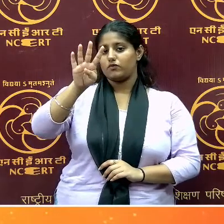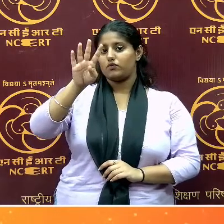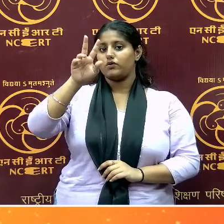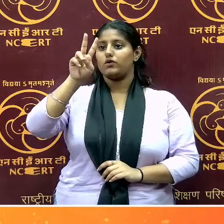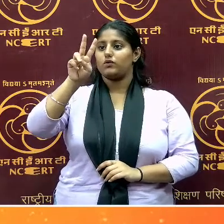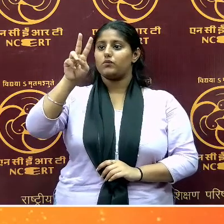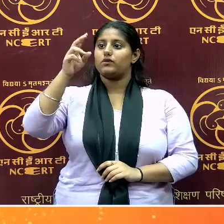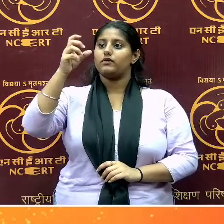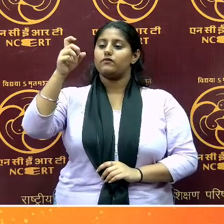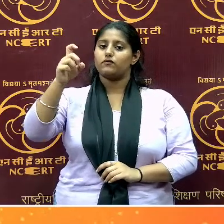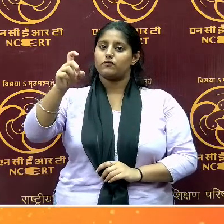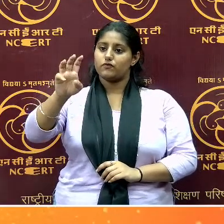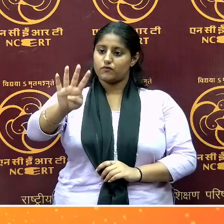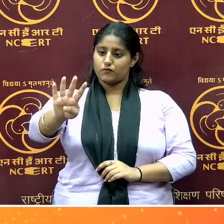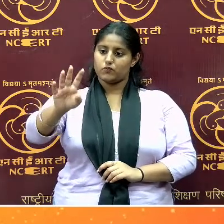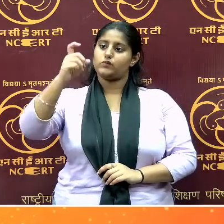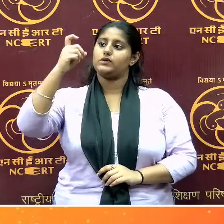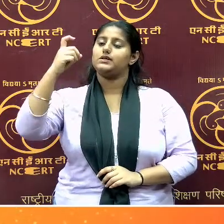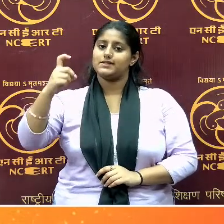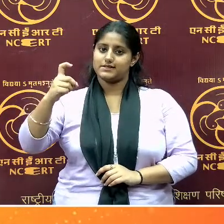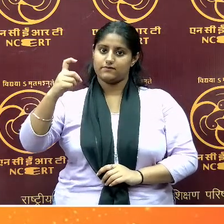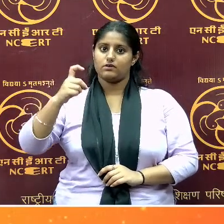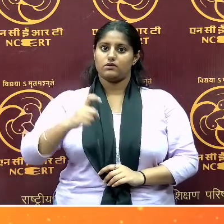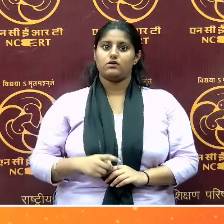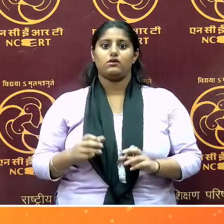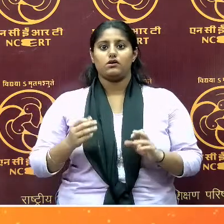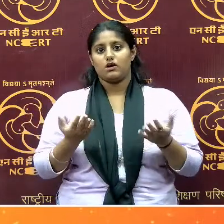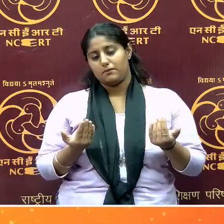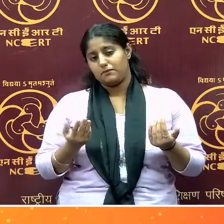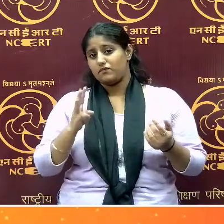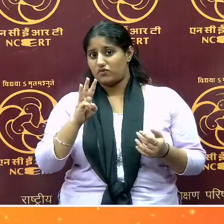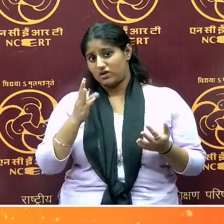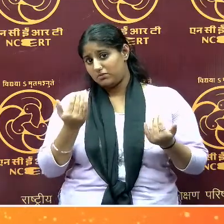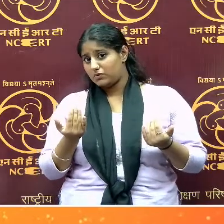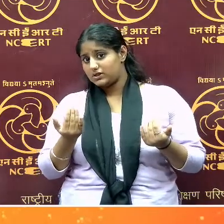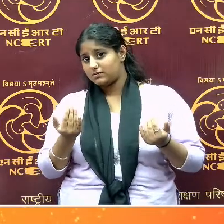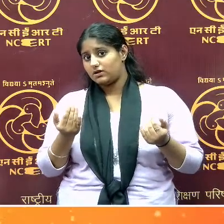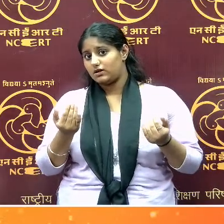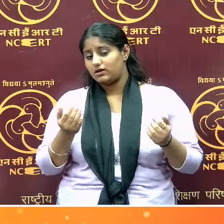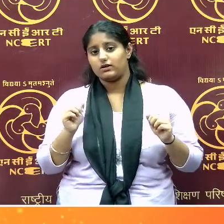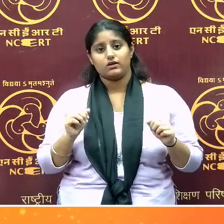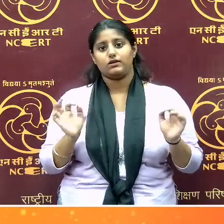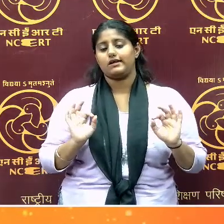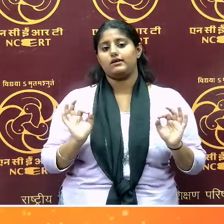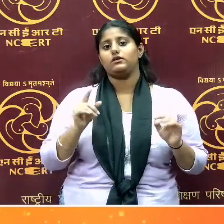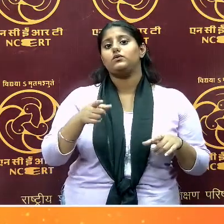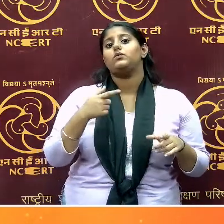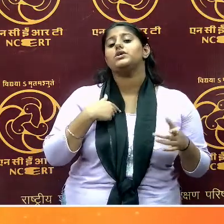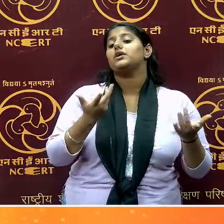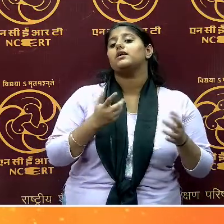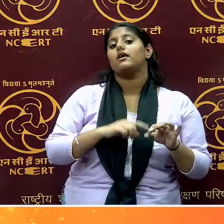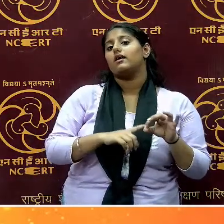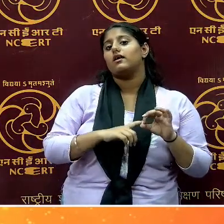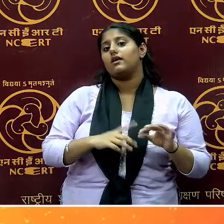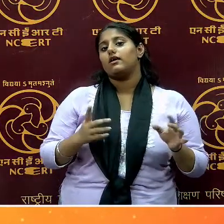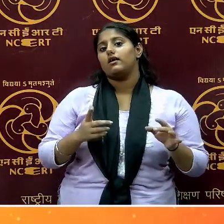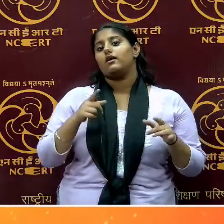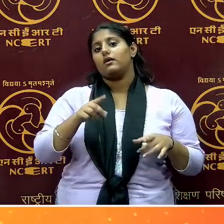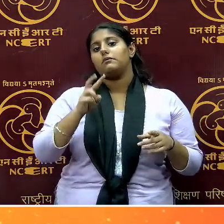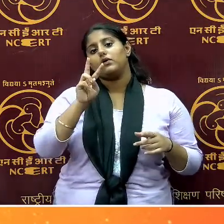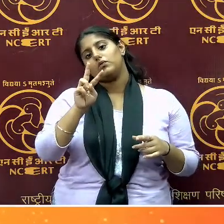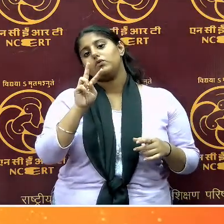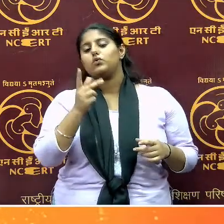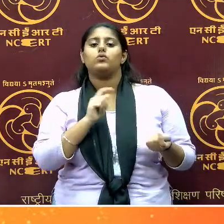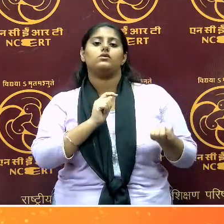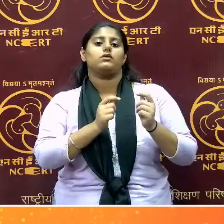84,247. So, ma'am, can we also interchange the three digits on the same place? No, but that question here is Okay. we have to interchange only